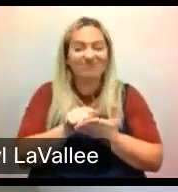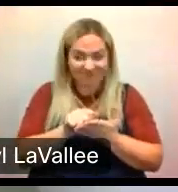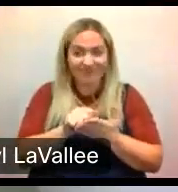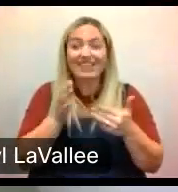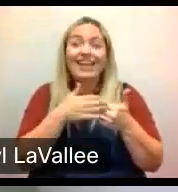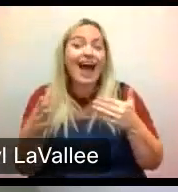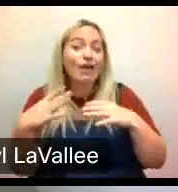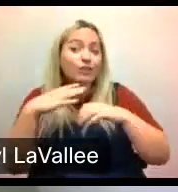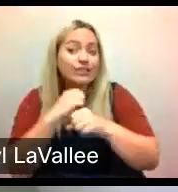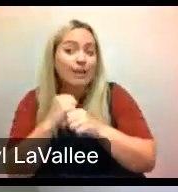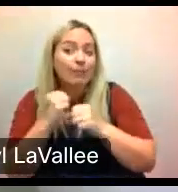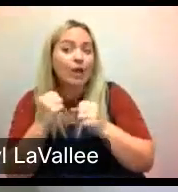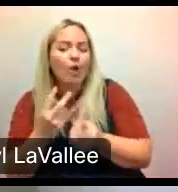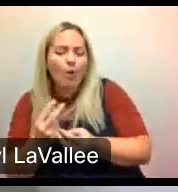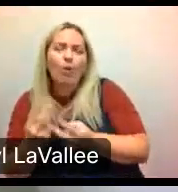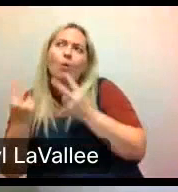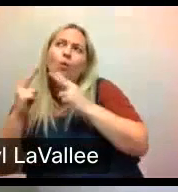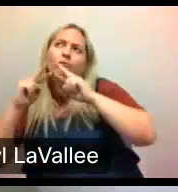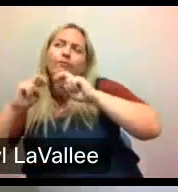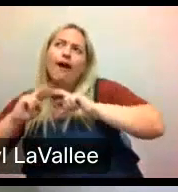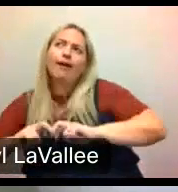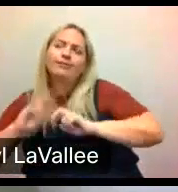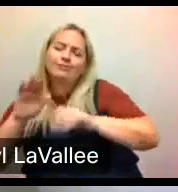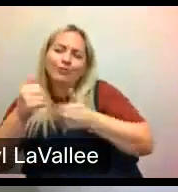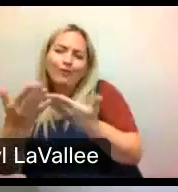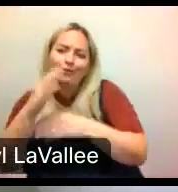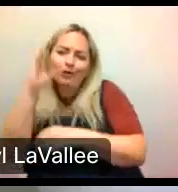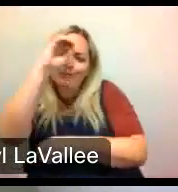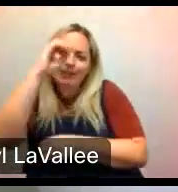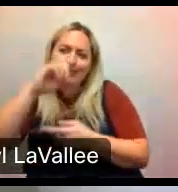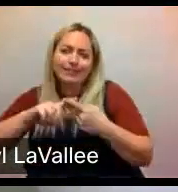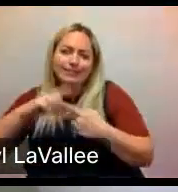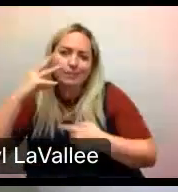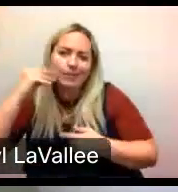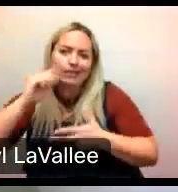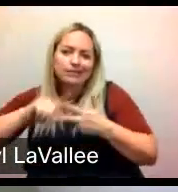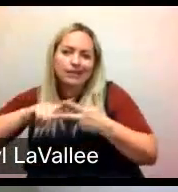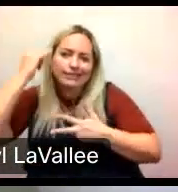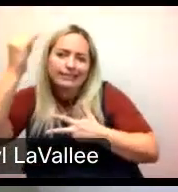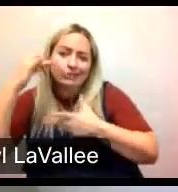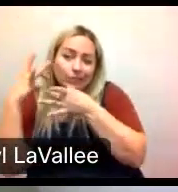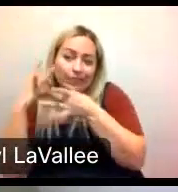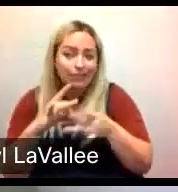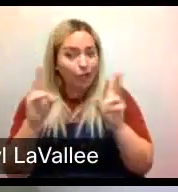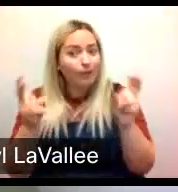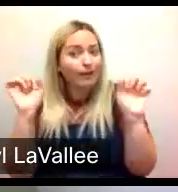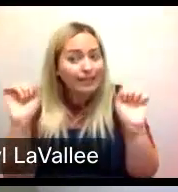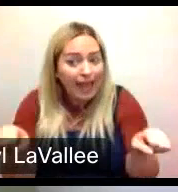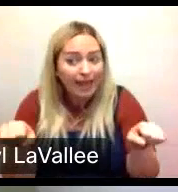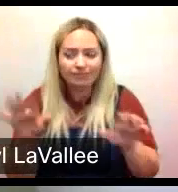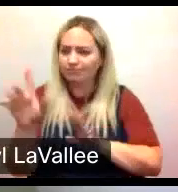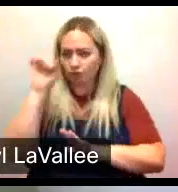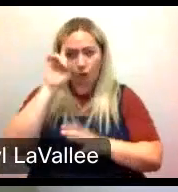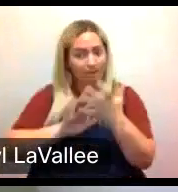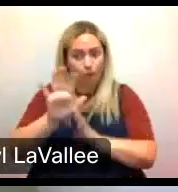after the summary, reflect and share your own opinion or ideas or experiences that relate to that topic. So don't be confused